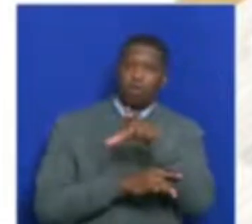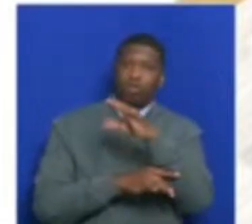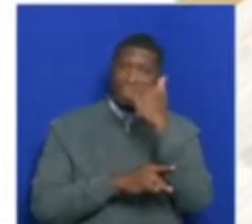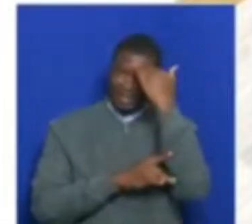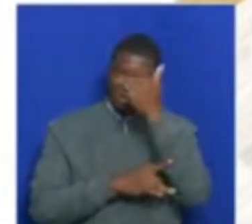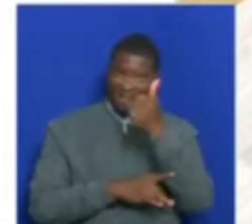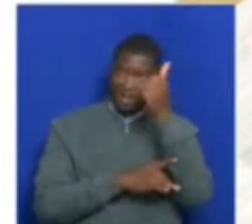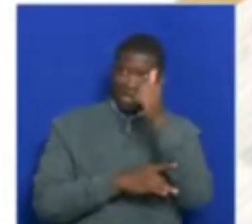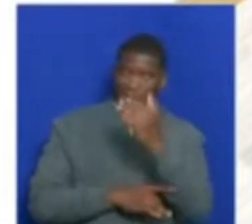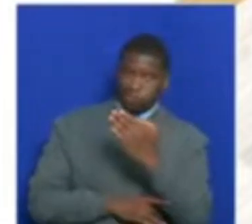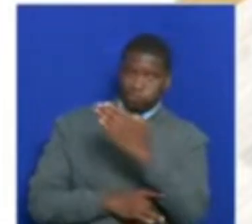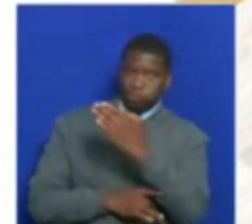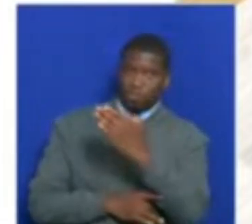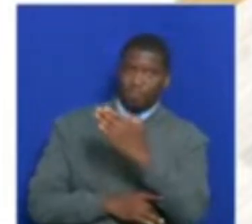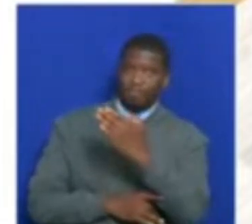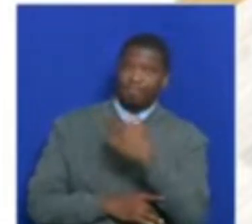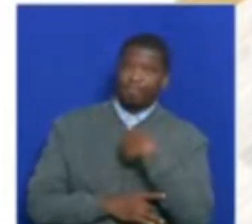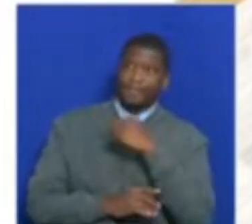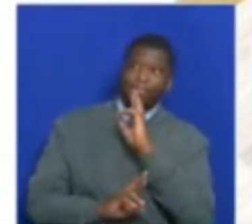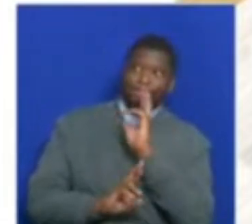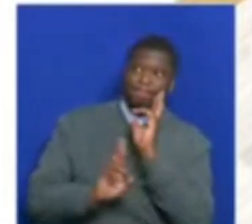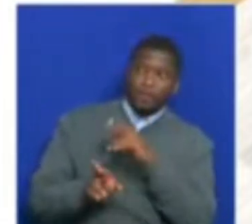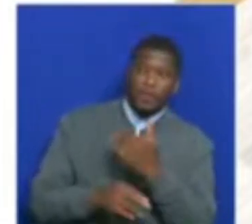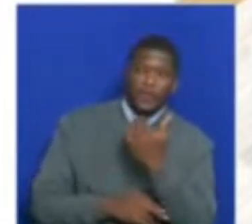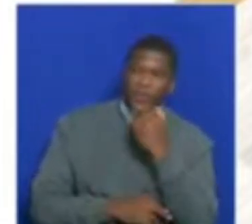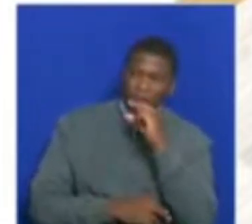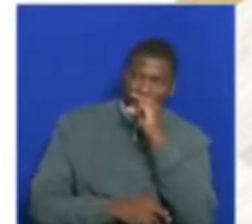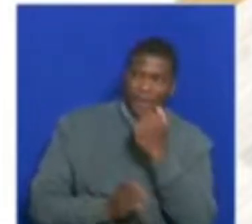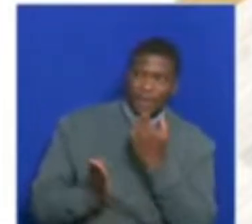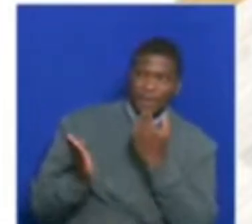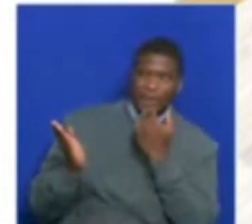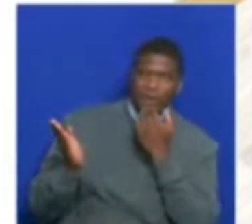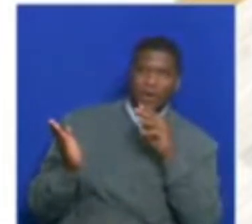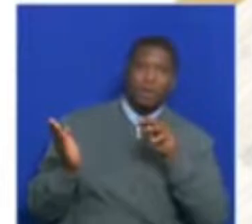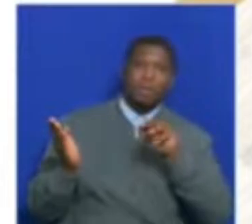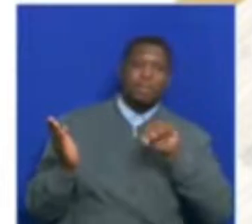office, who is Ms. Charmaine van der Sant.